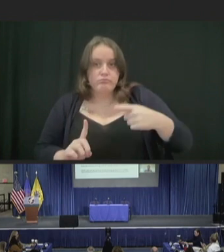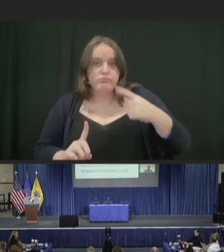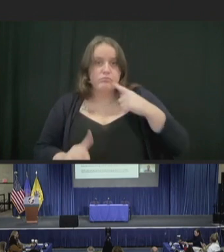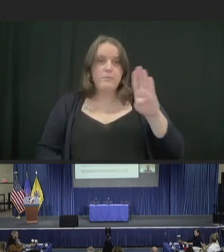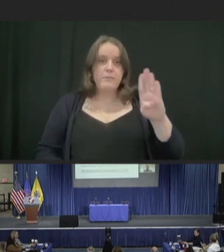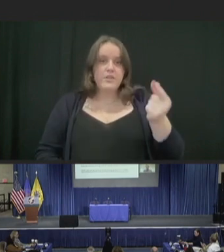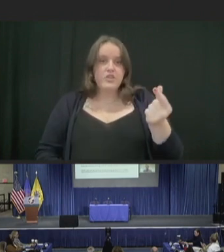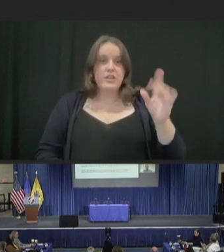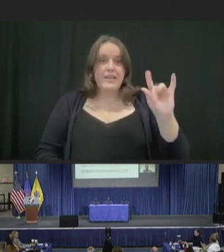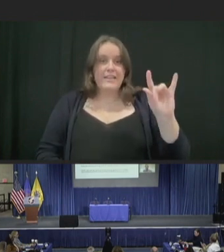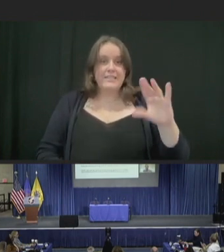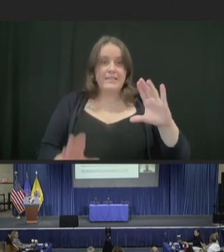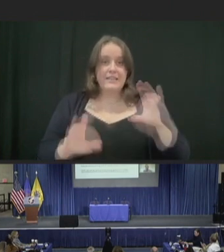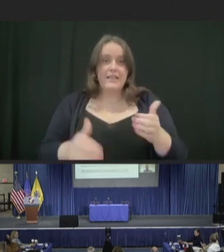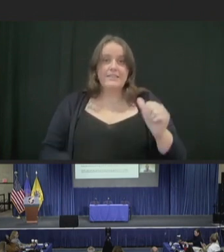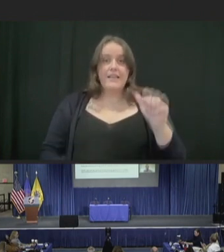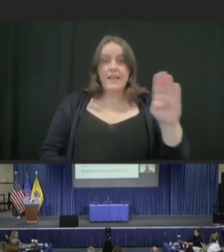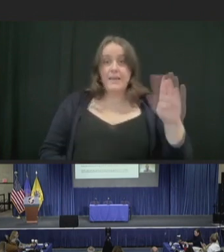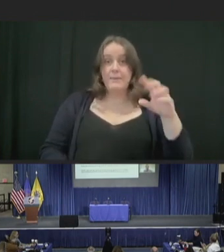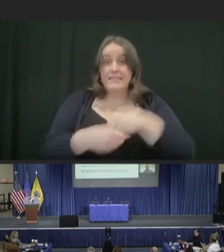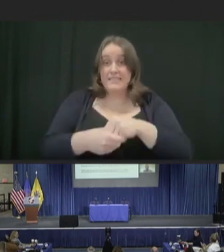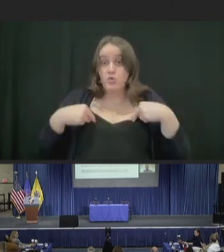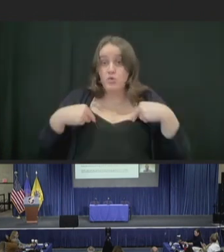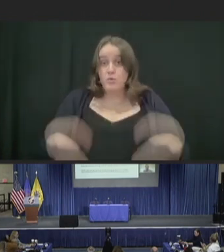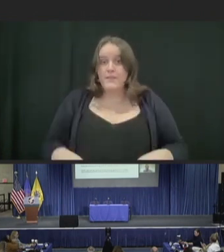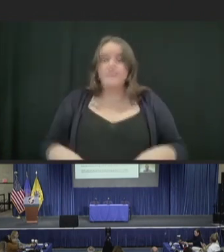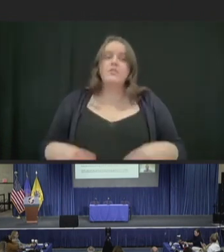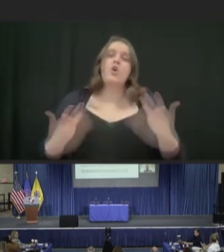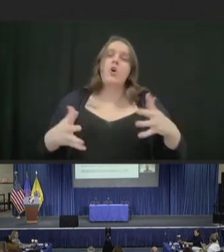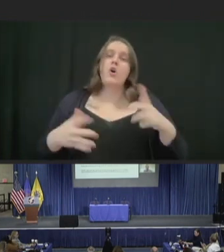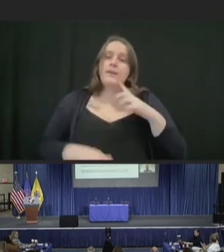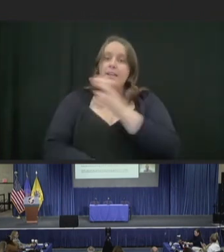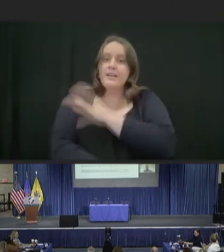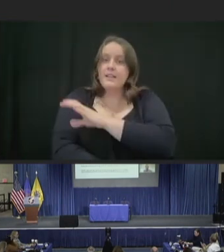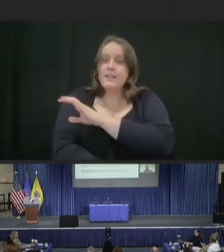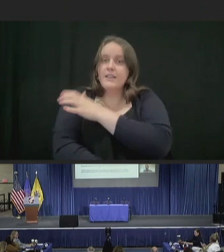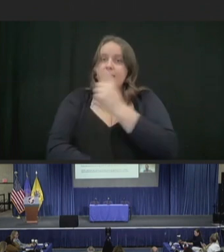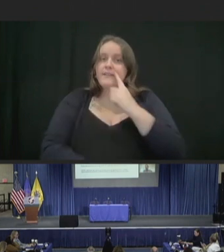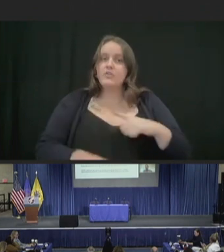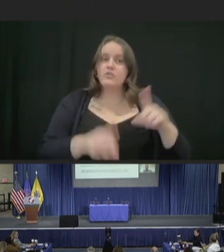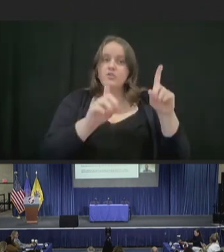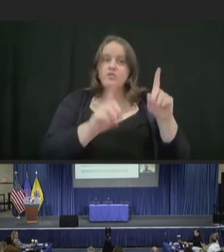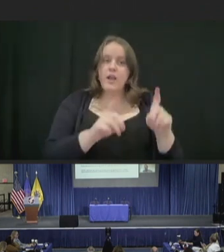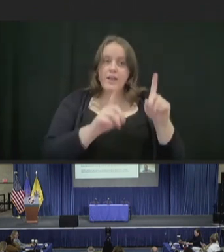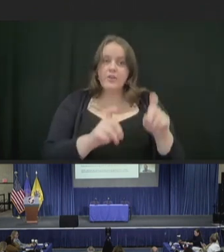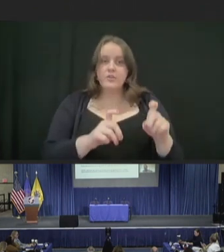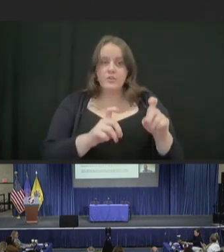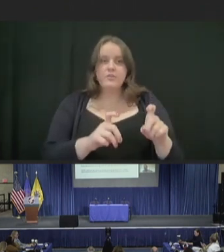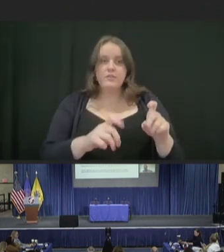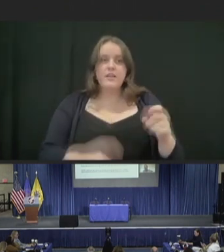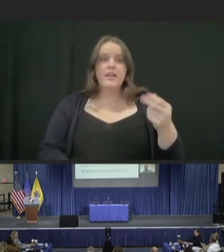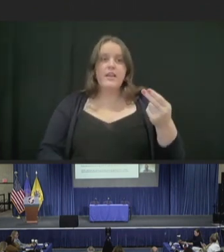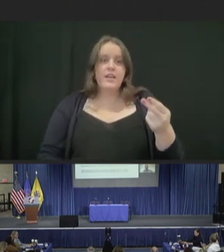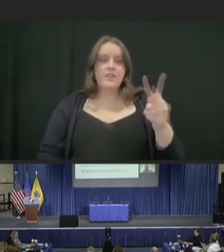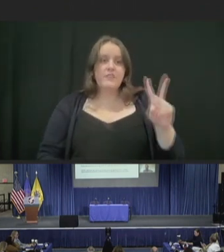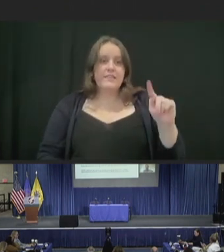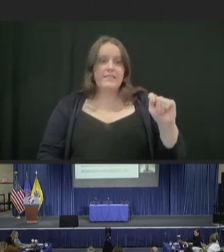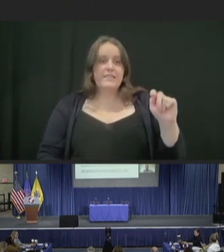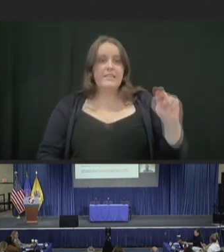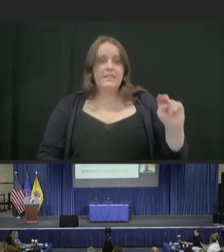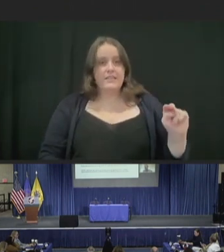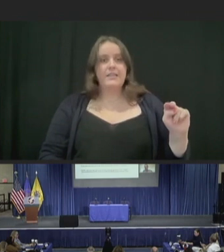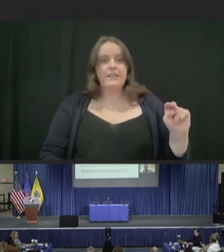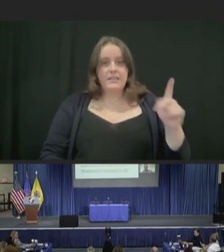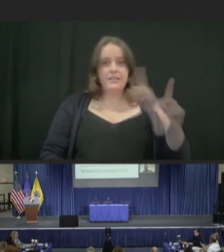that clinical trial is also happening. HVTN 144 is evaluating N332GT5 with SMNP, basically exactly